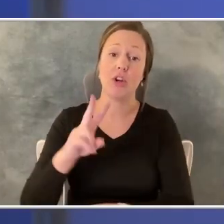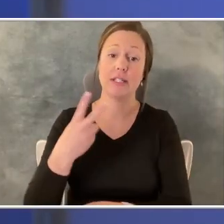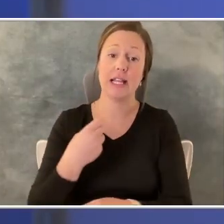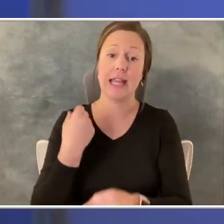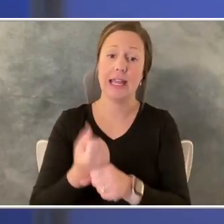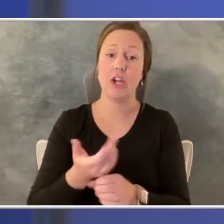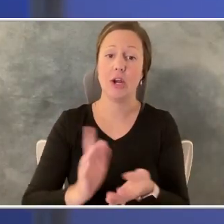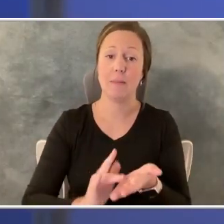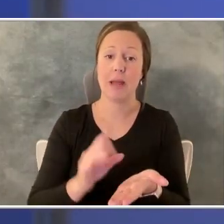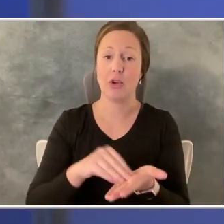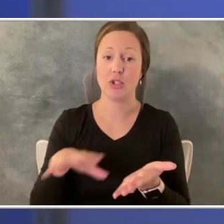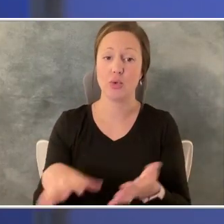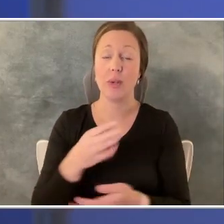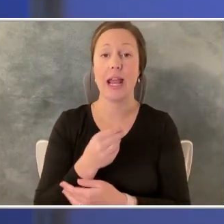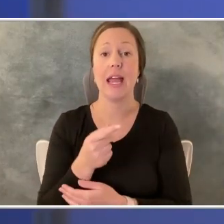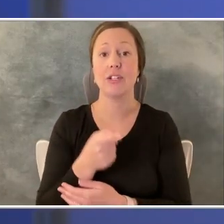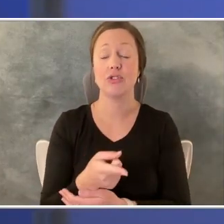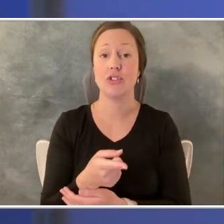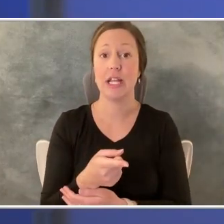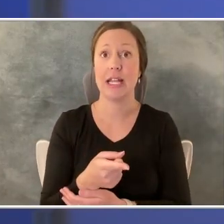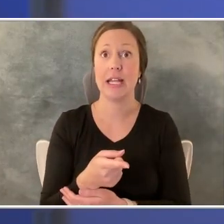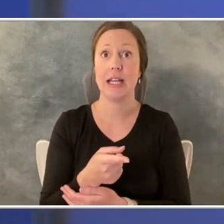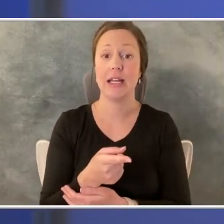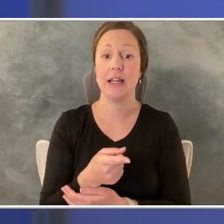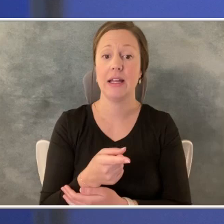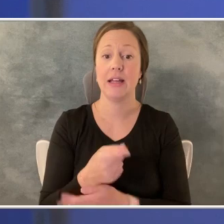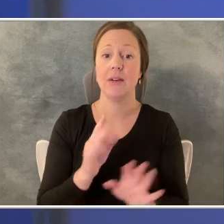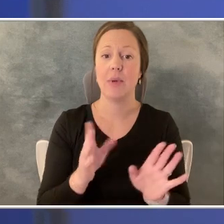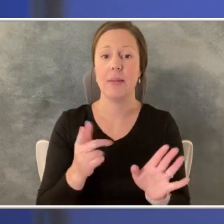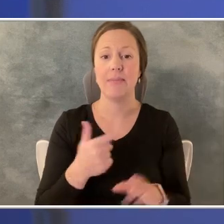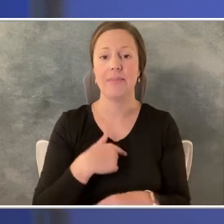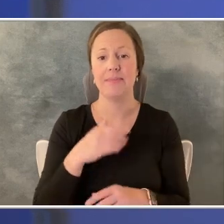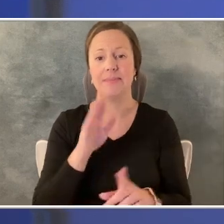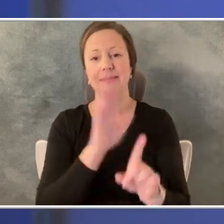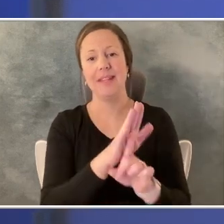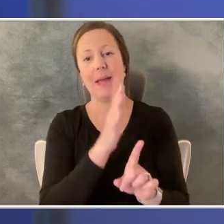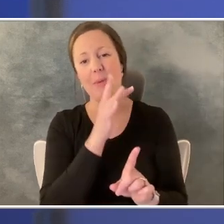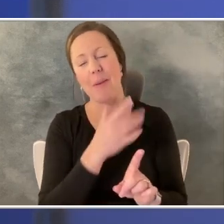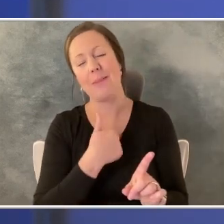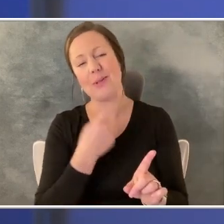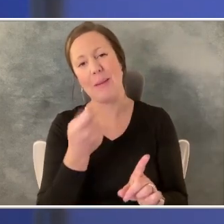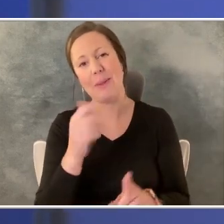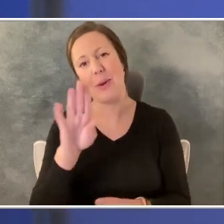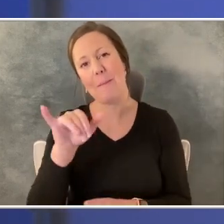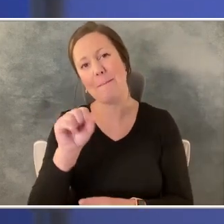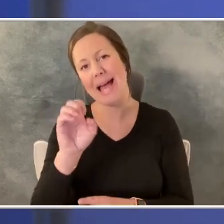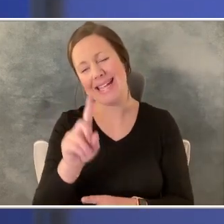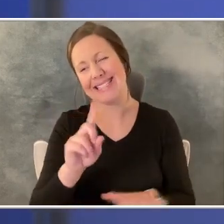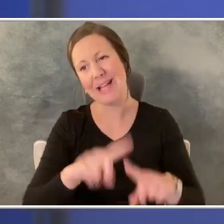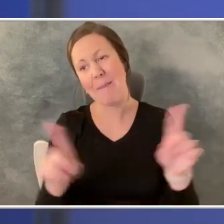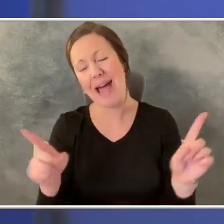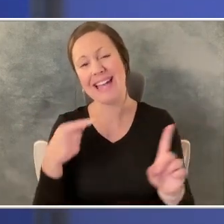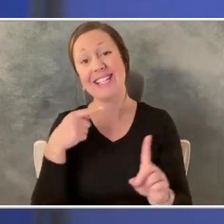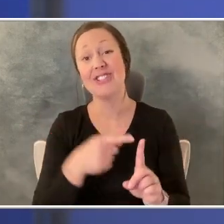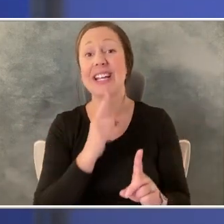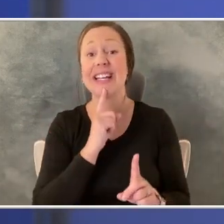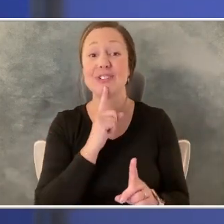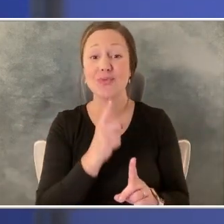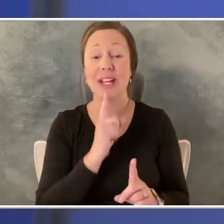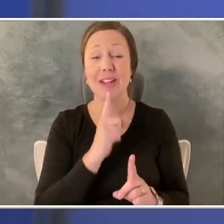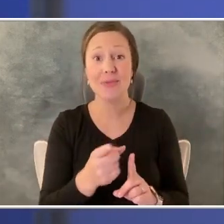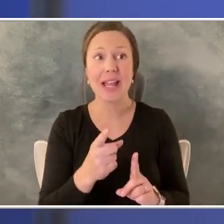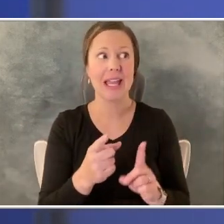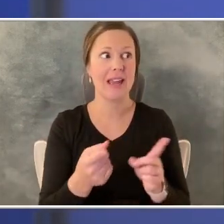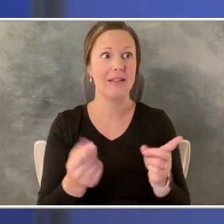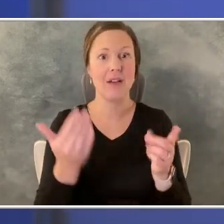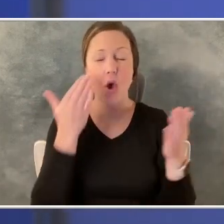she is now again, I'm her mother, so it's a little biased there, but she is really hyper aware of not